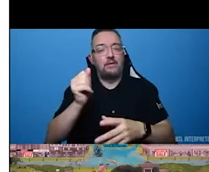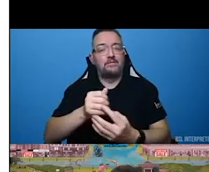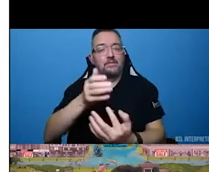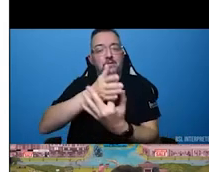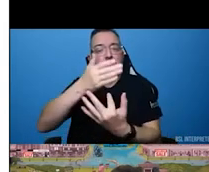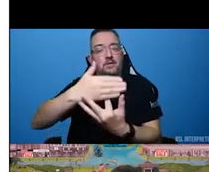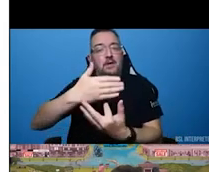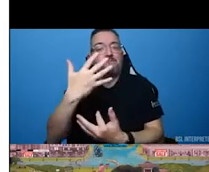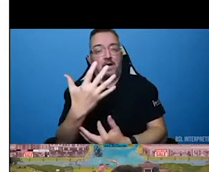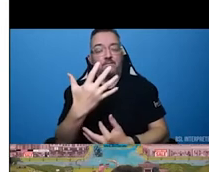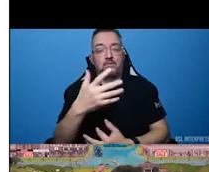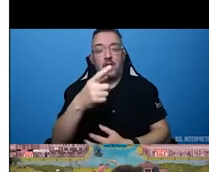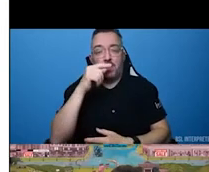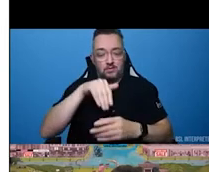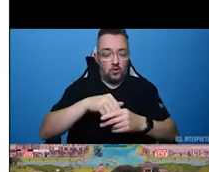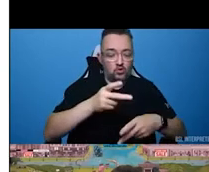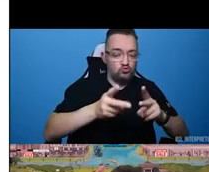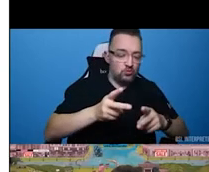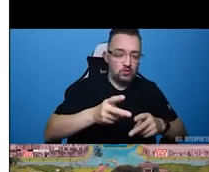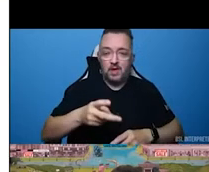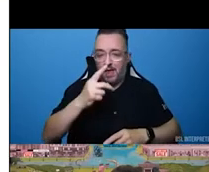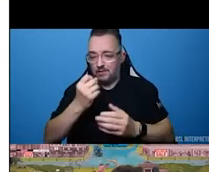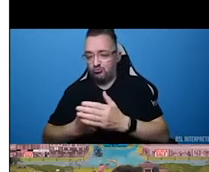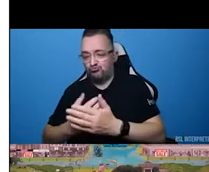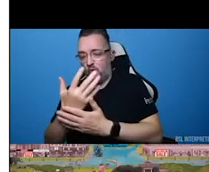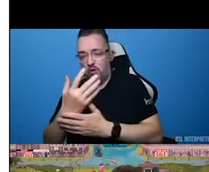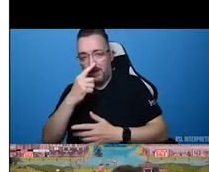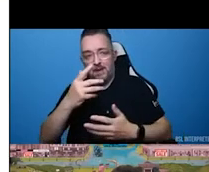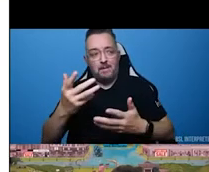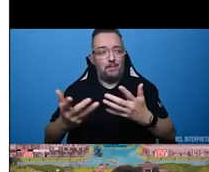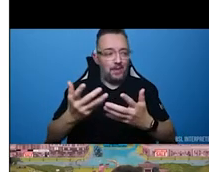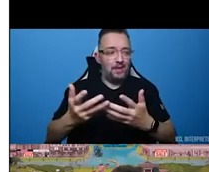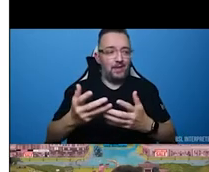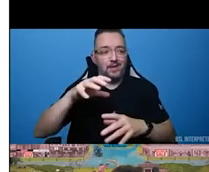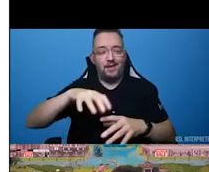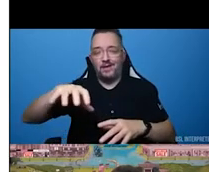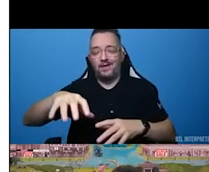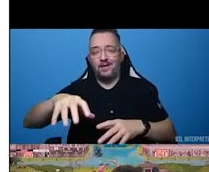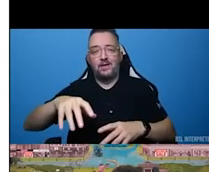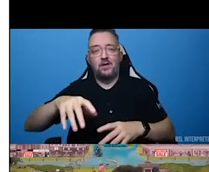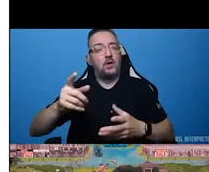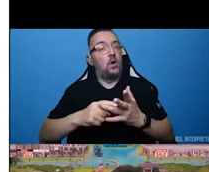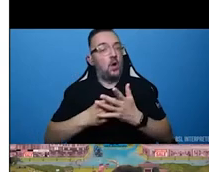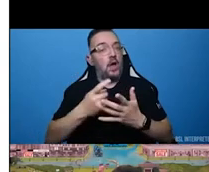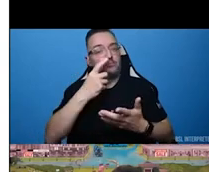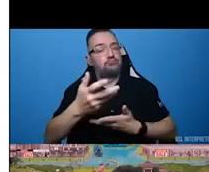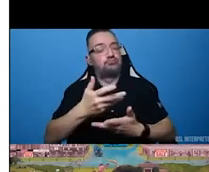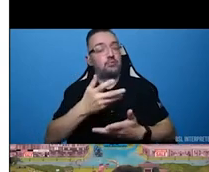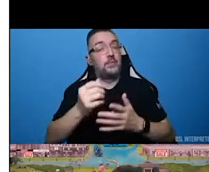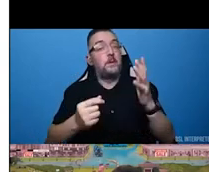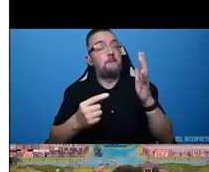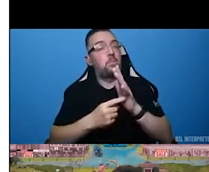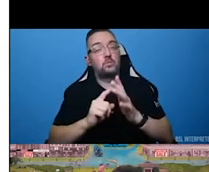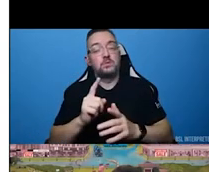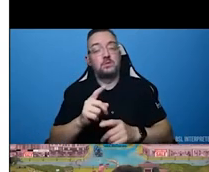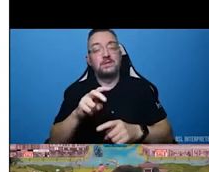sections where you can cook, you can grow produce, you can play, you can sit and have a conversation, or what we thought was even more important was sometimes